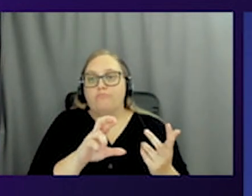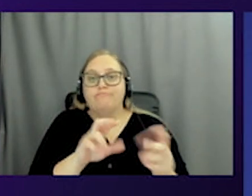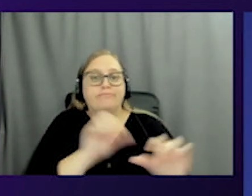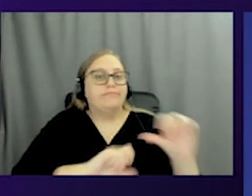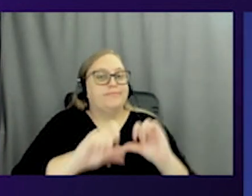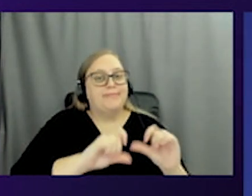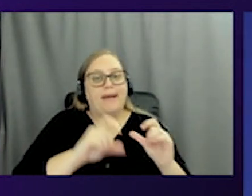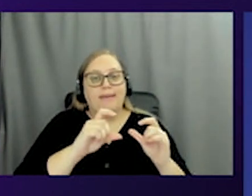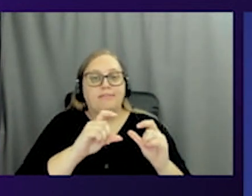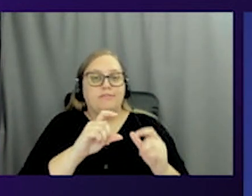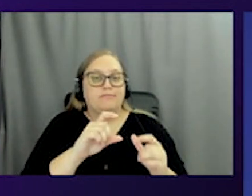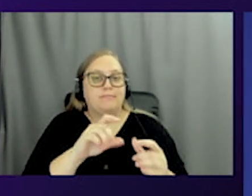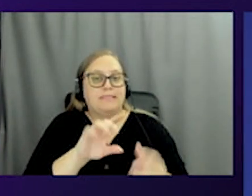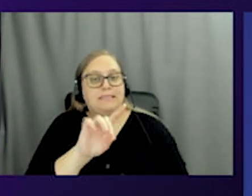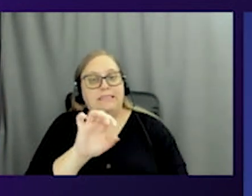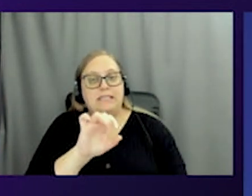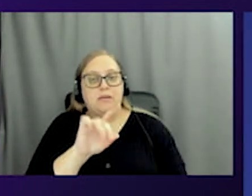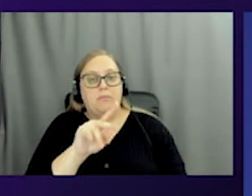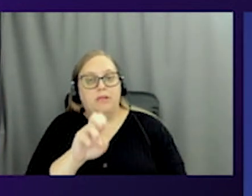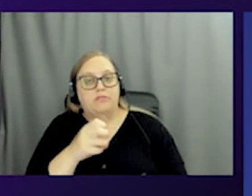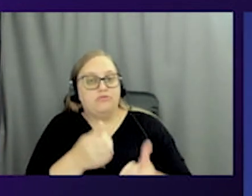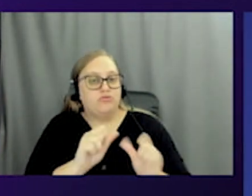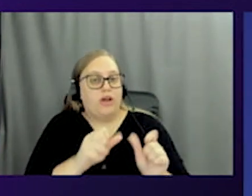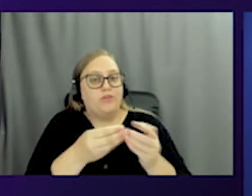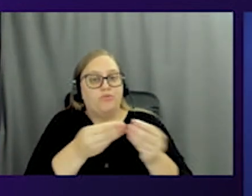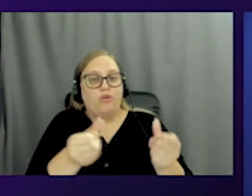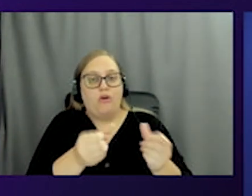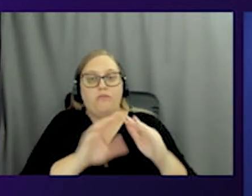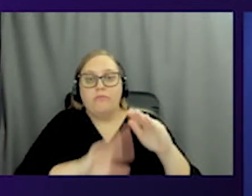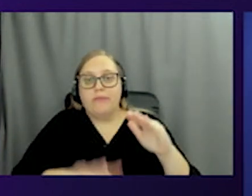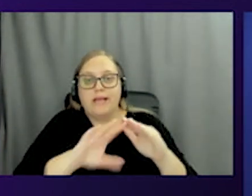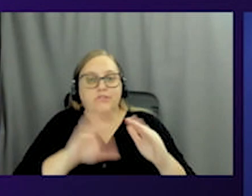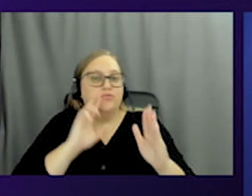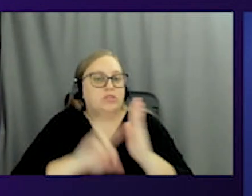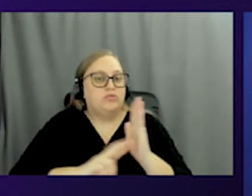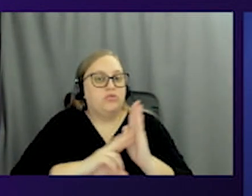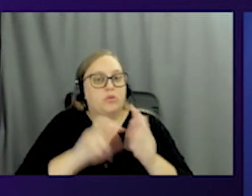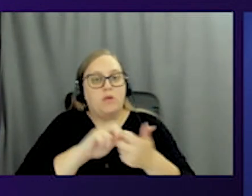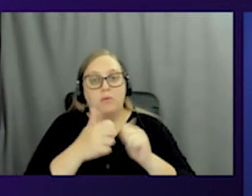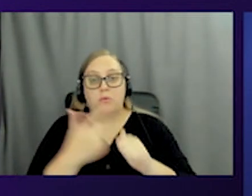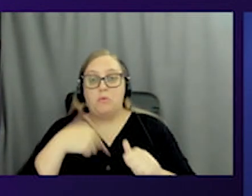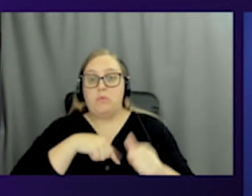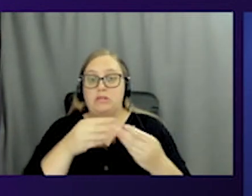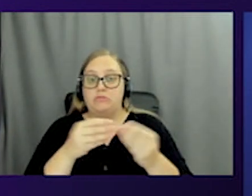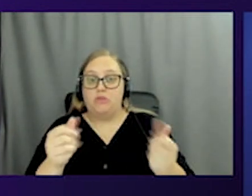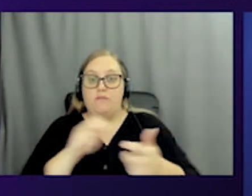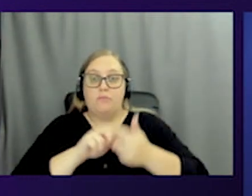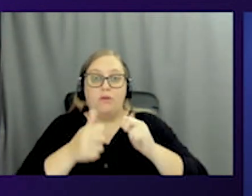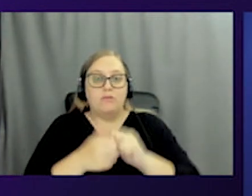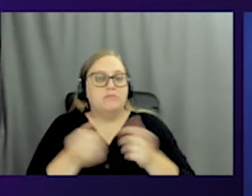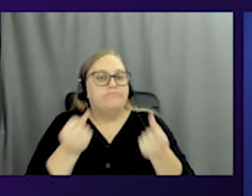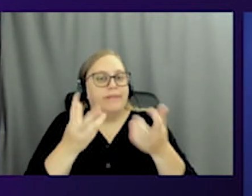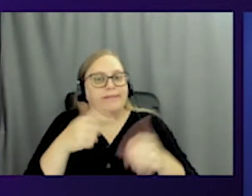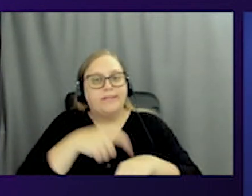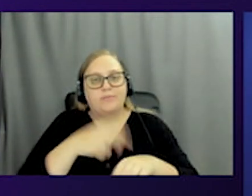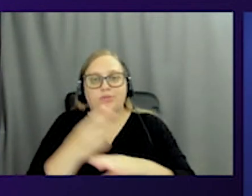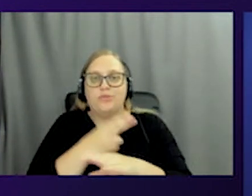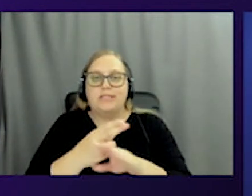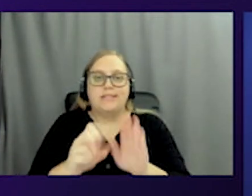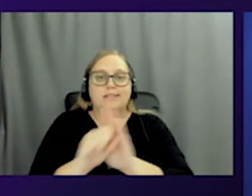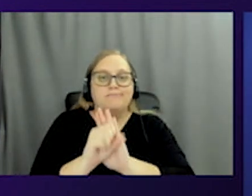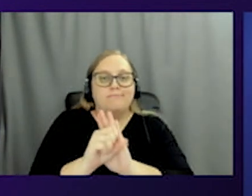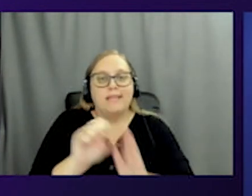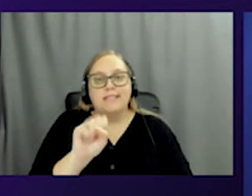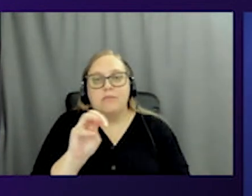scientific discipline trying to solve a basic research problem. We solve these problems in many times using simulation and modeling. So